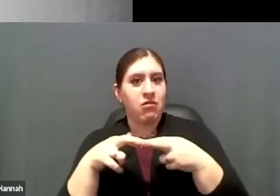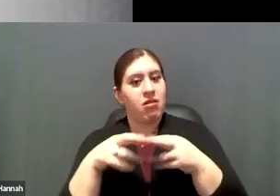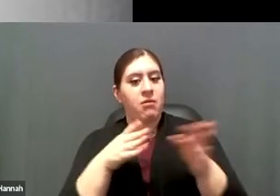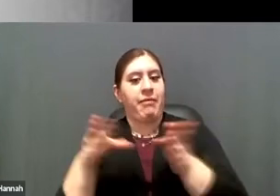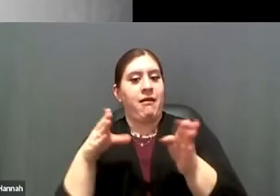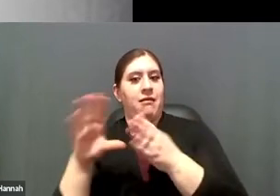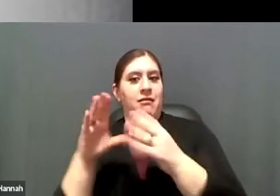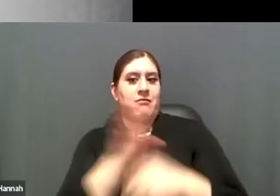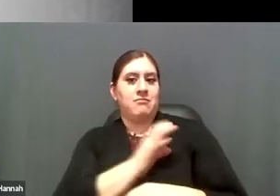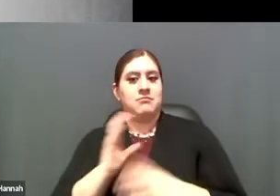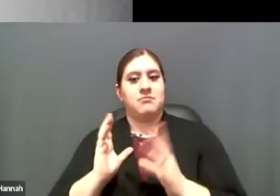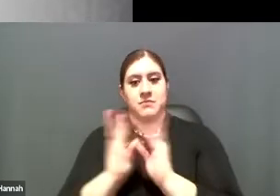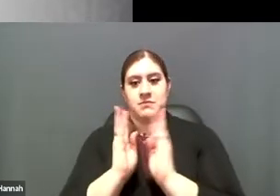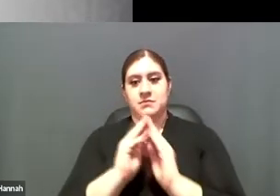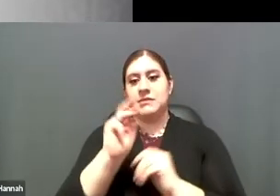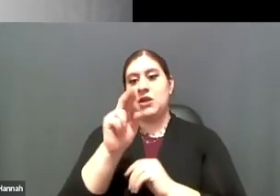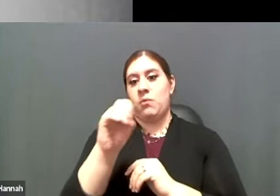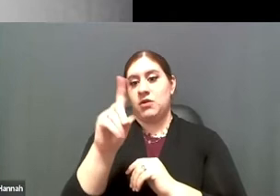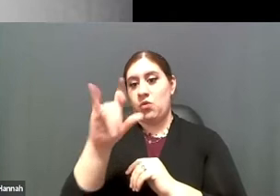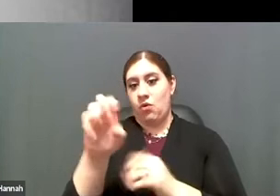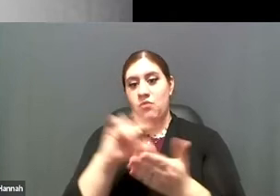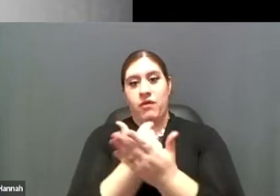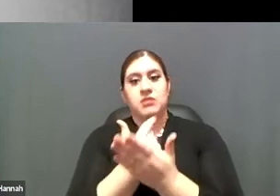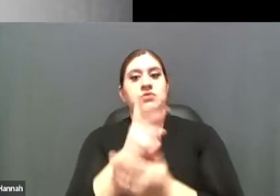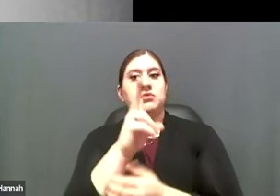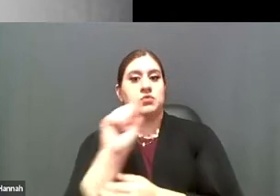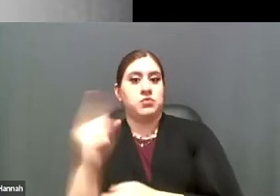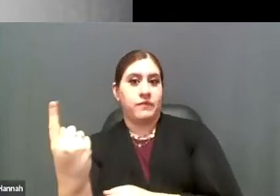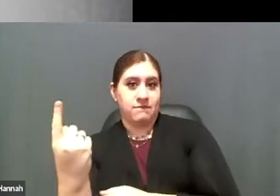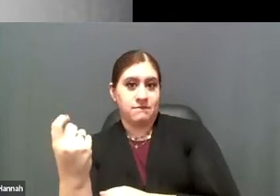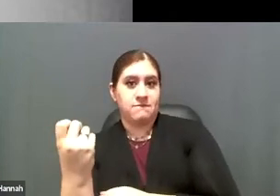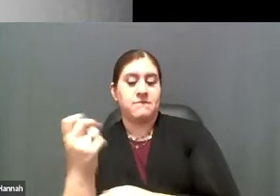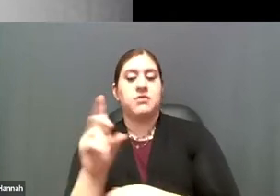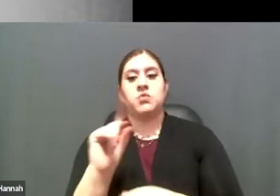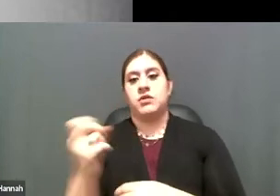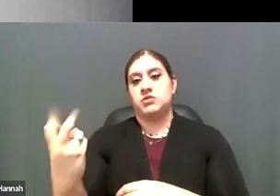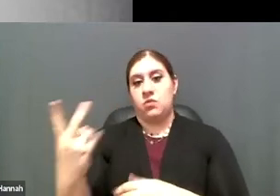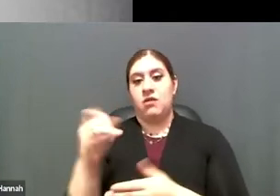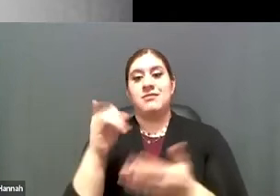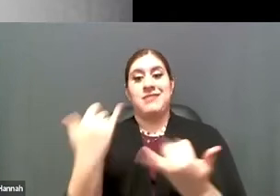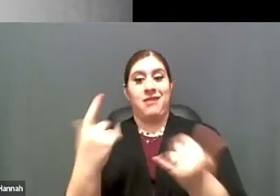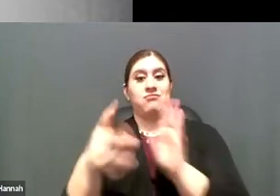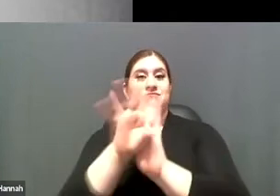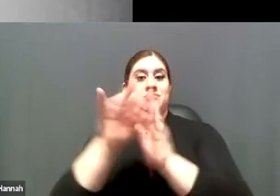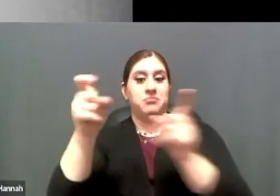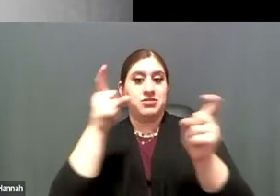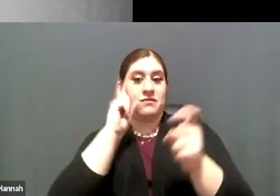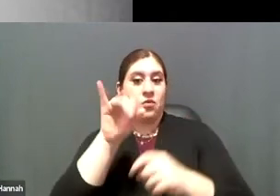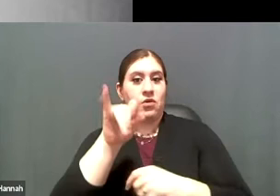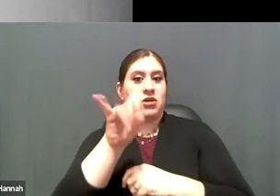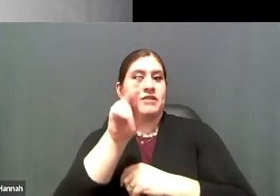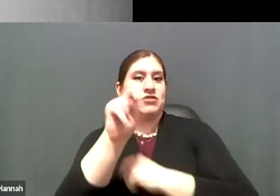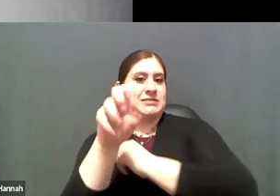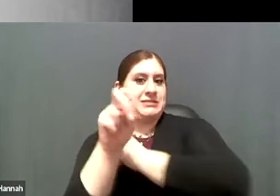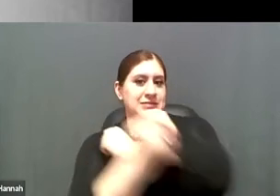Ms. Naomi Doyle graduated 2012. She is now the elections manager for the county, for Jefferson County